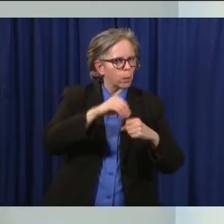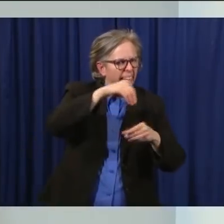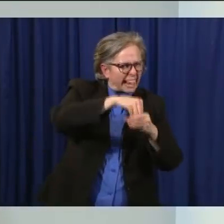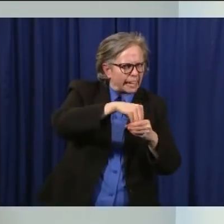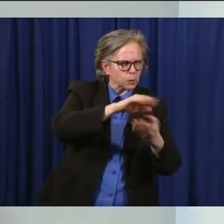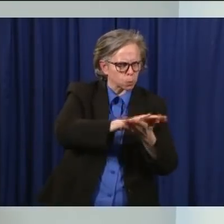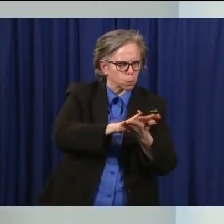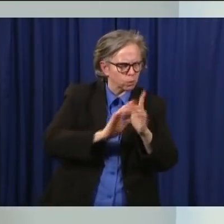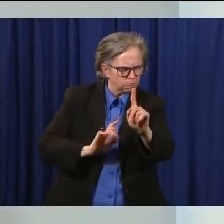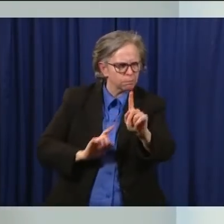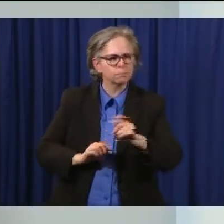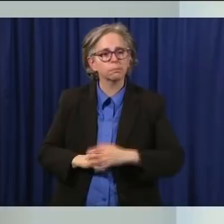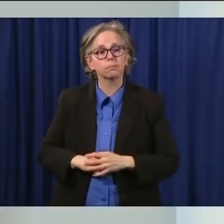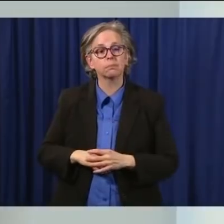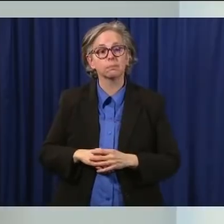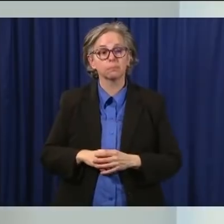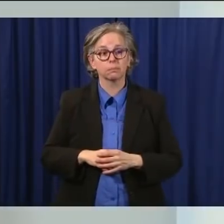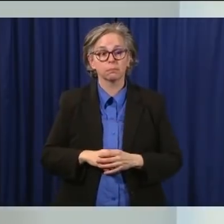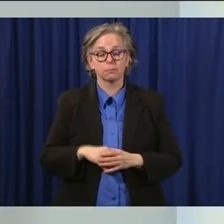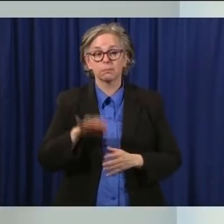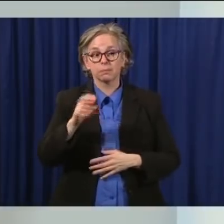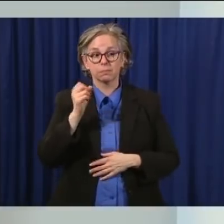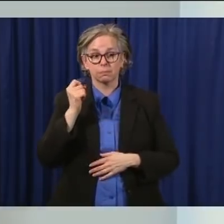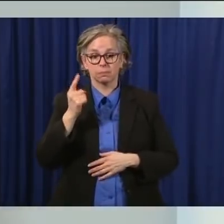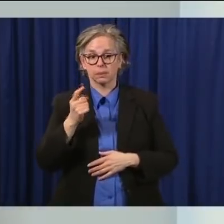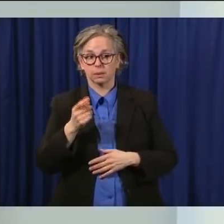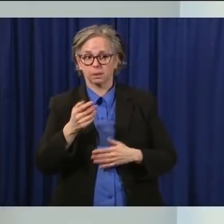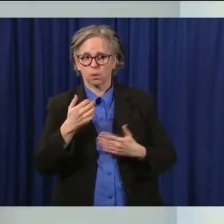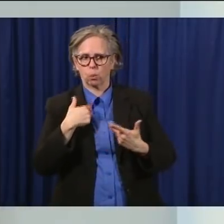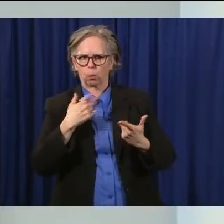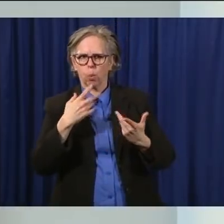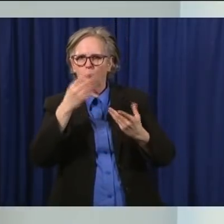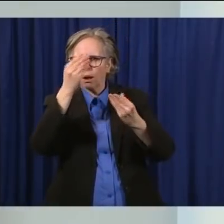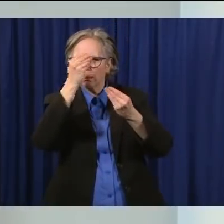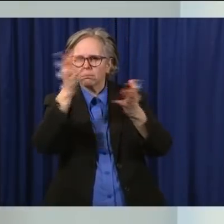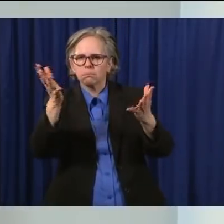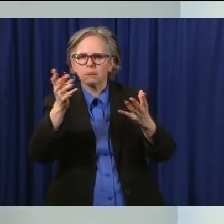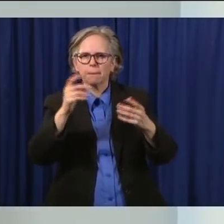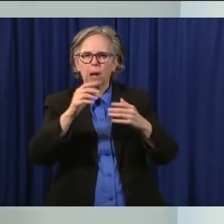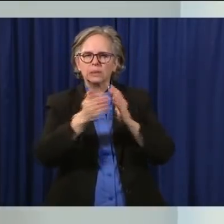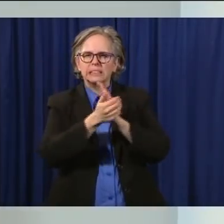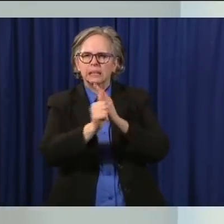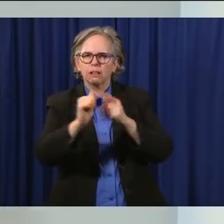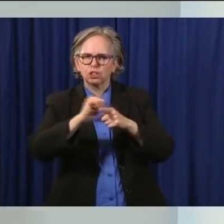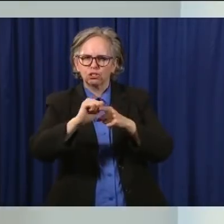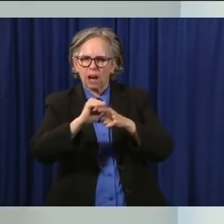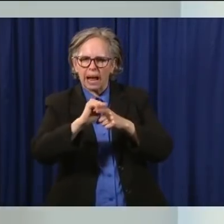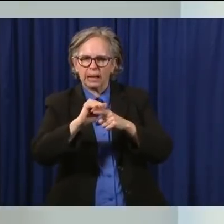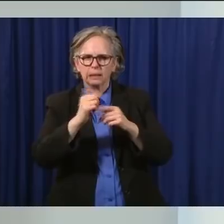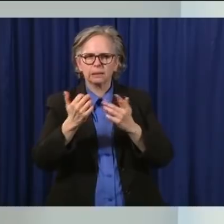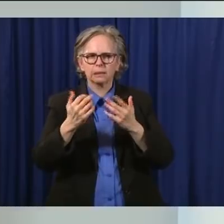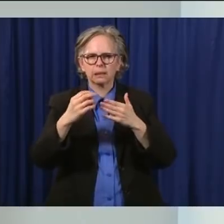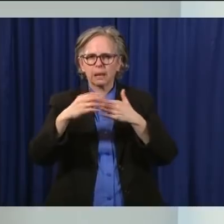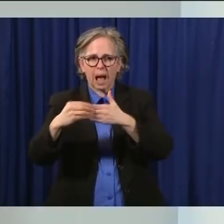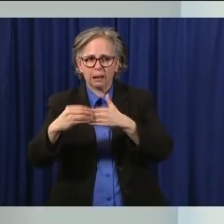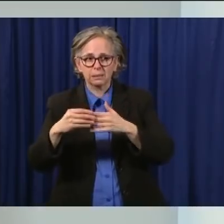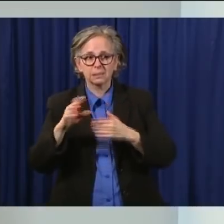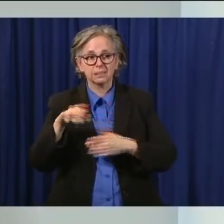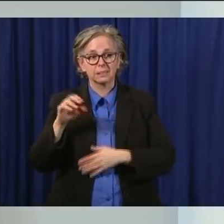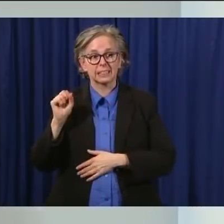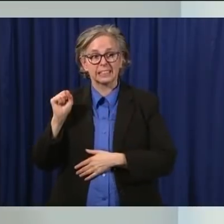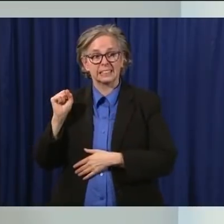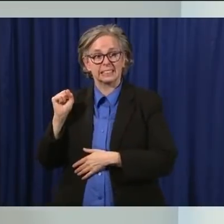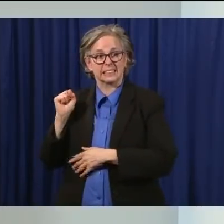out on the skills training, which is the definition that the Ohio High School Athletic Association wants us to